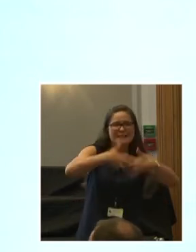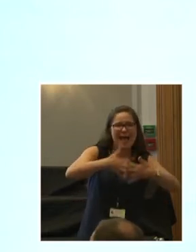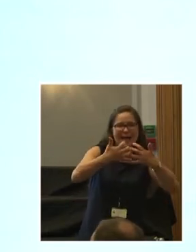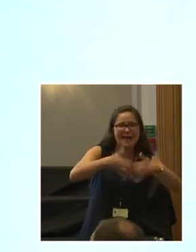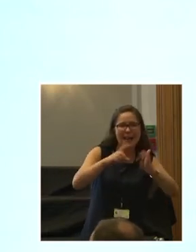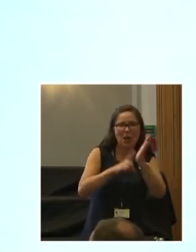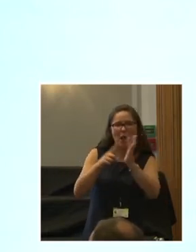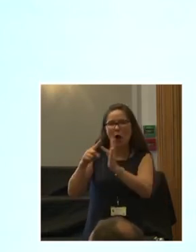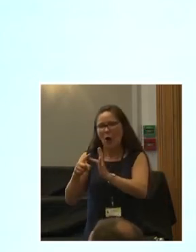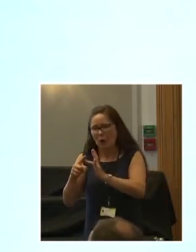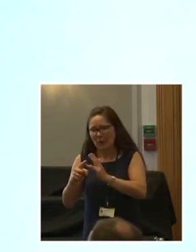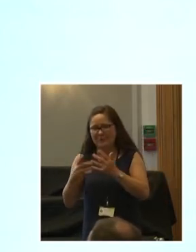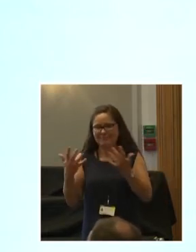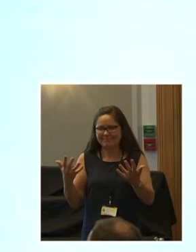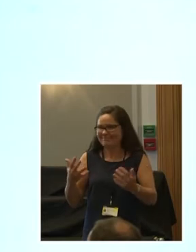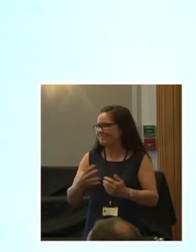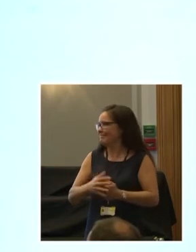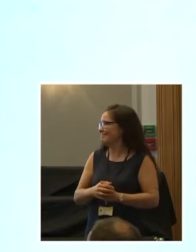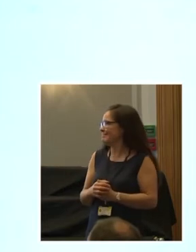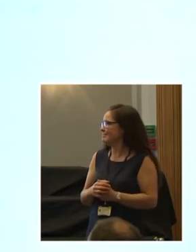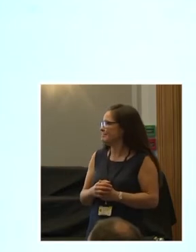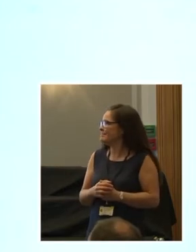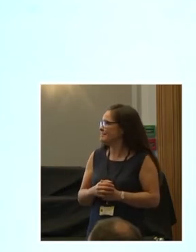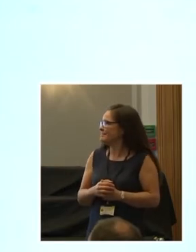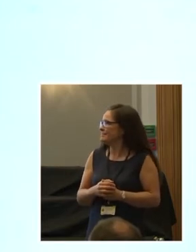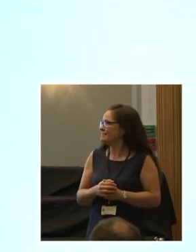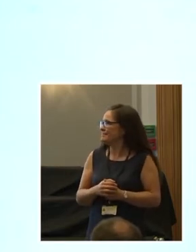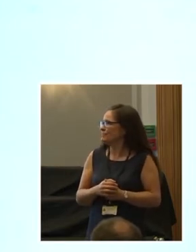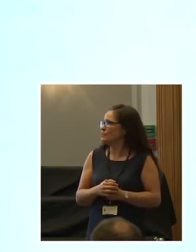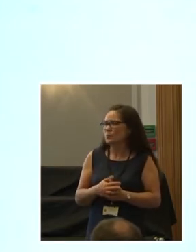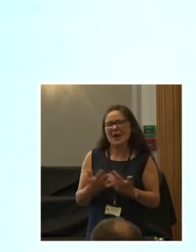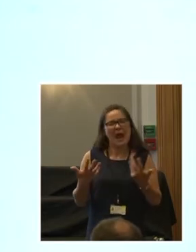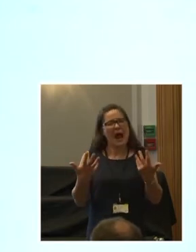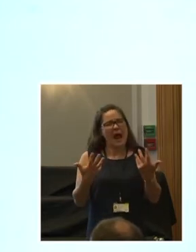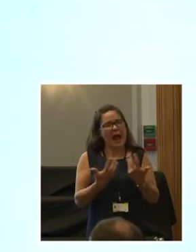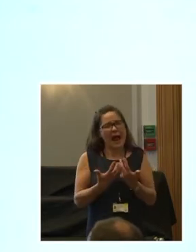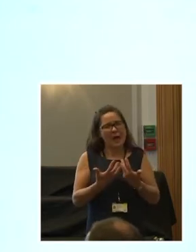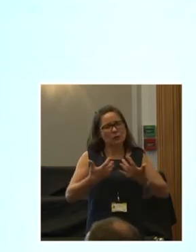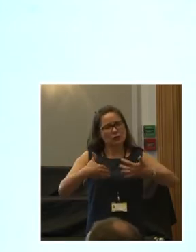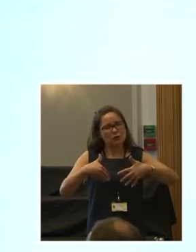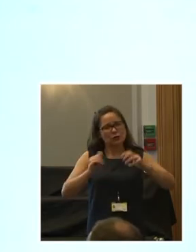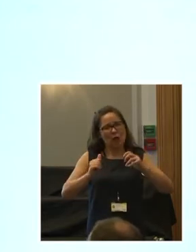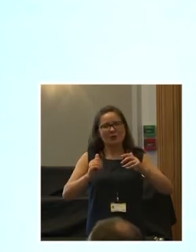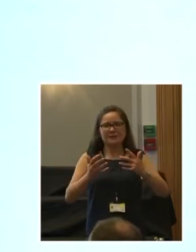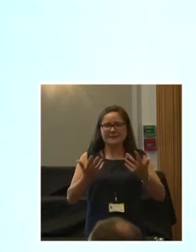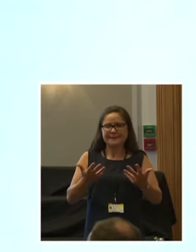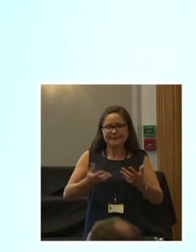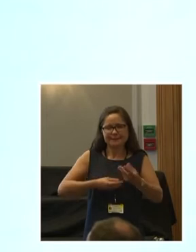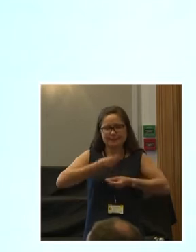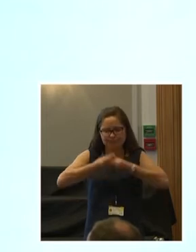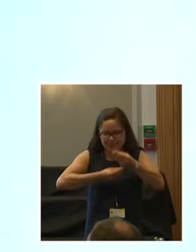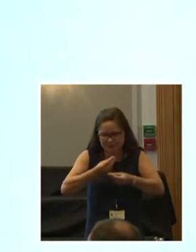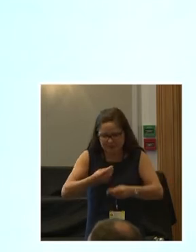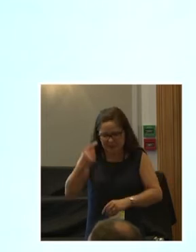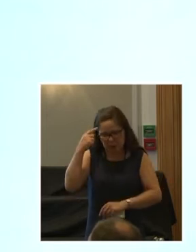So what we're going to start with was, I thought I'd frame this in a way for you to say, well, there's a lot of talk about